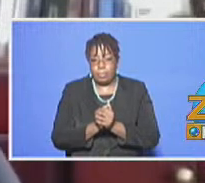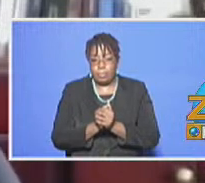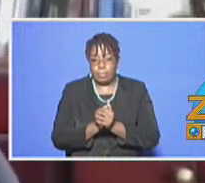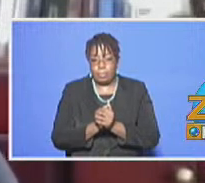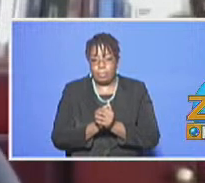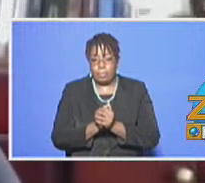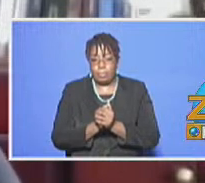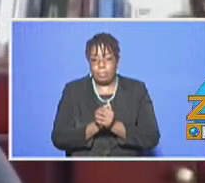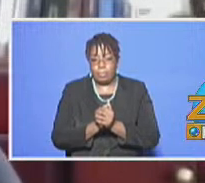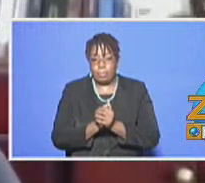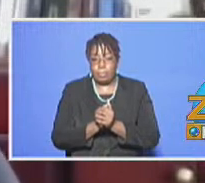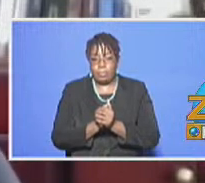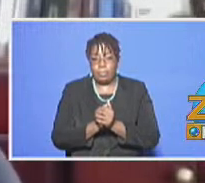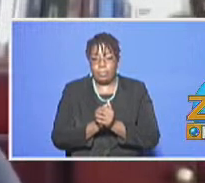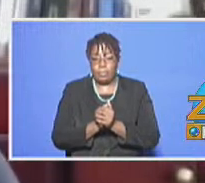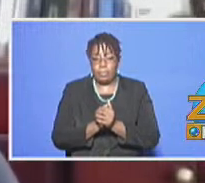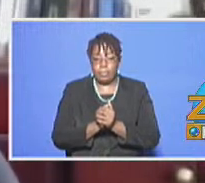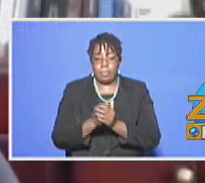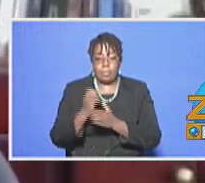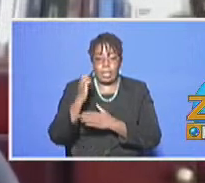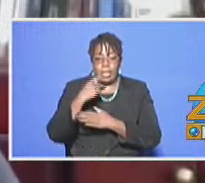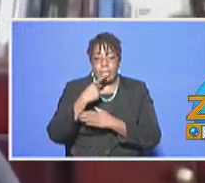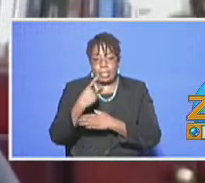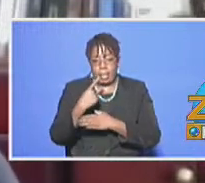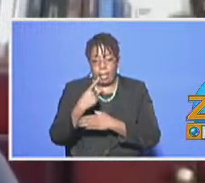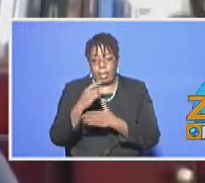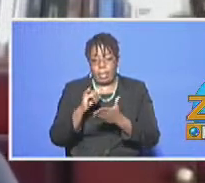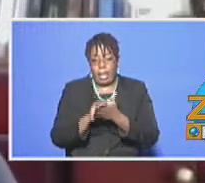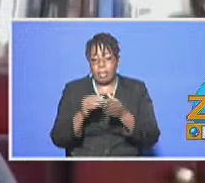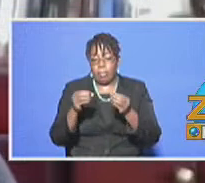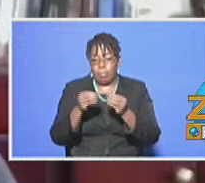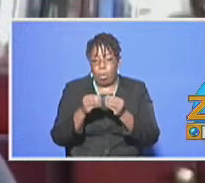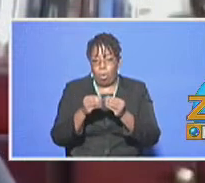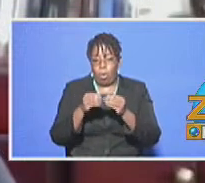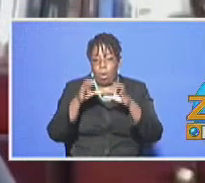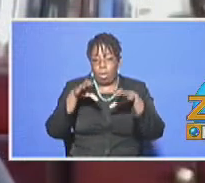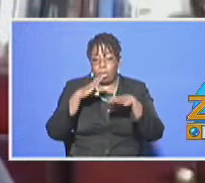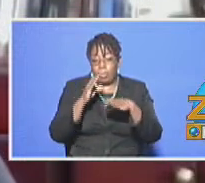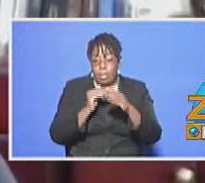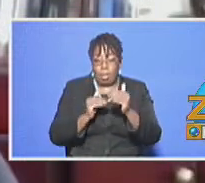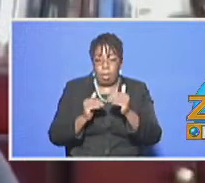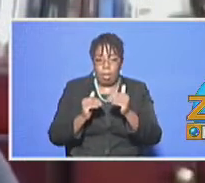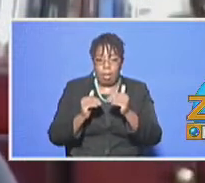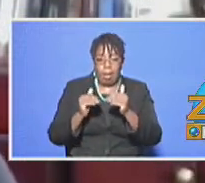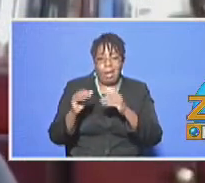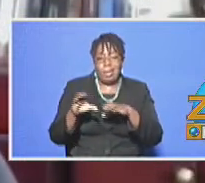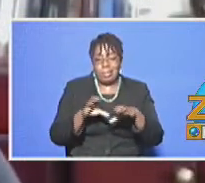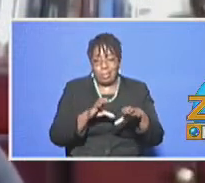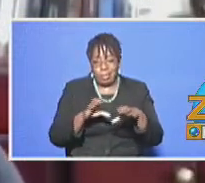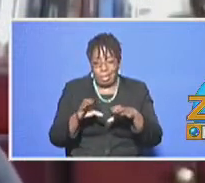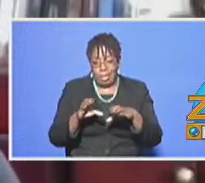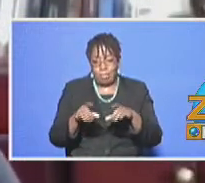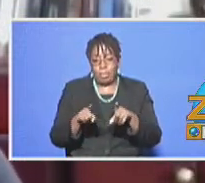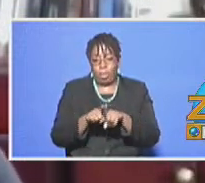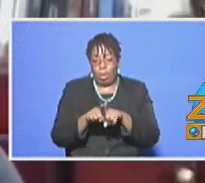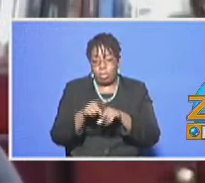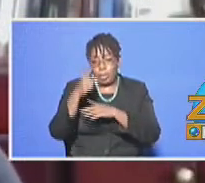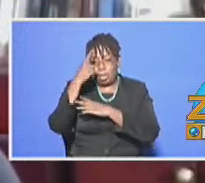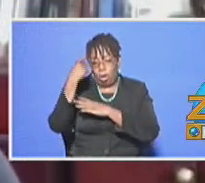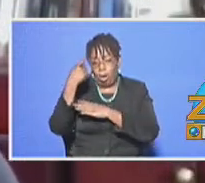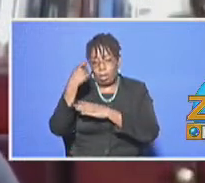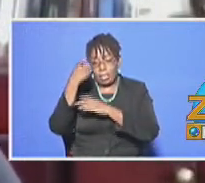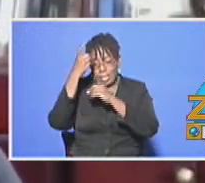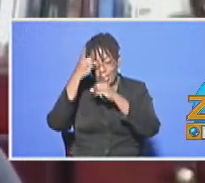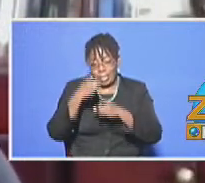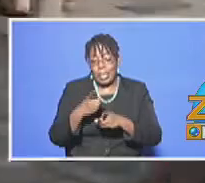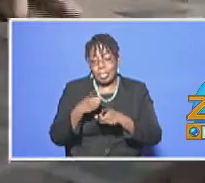economy. LaRocque acknowledges that more could have been accomplished with respect to the CSME, but stressed that because of the